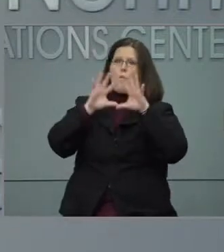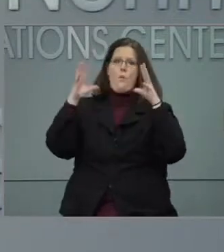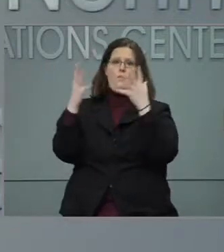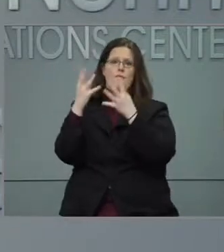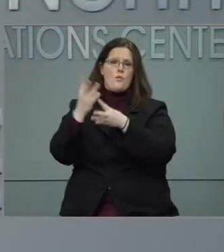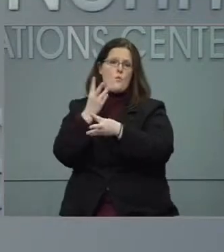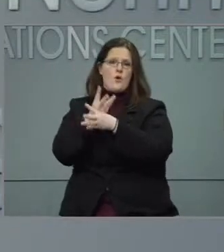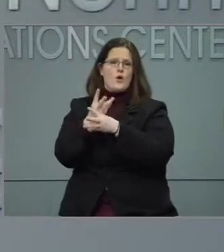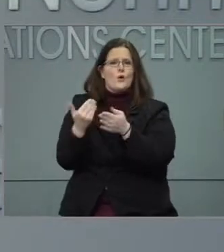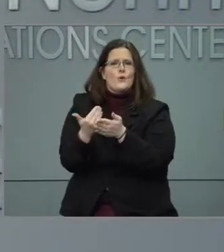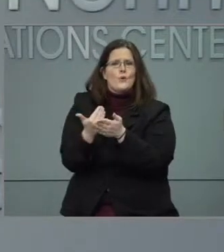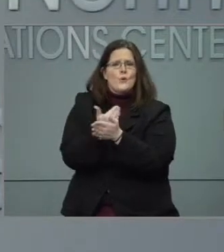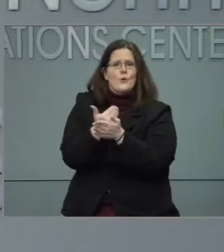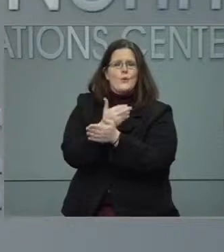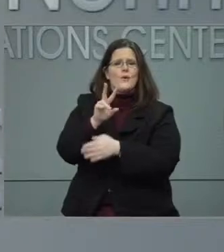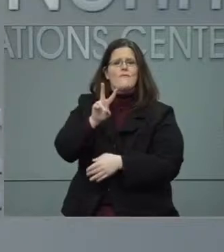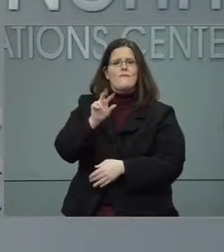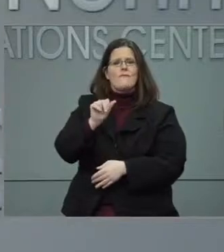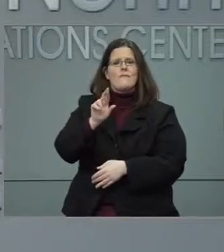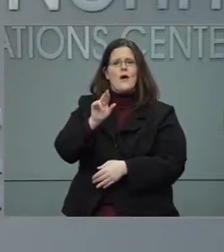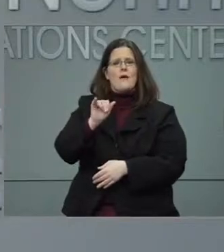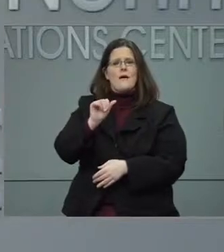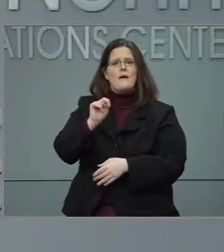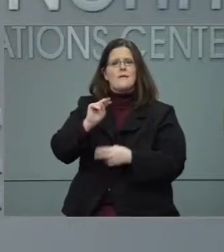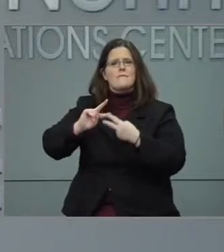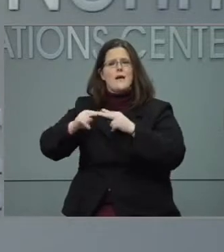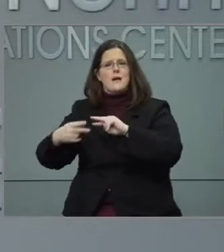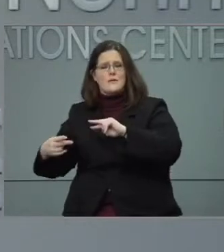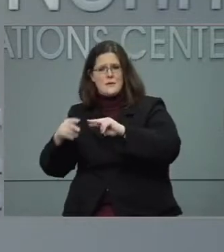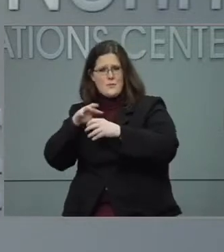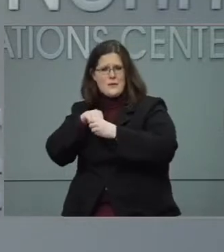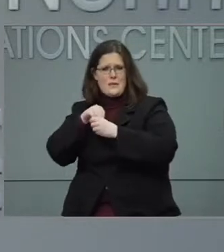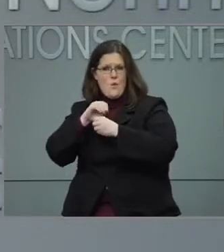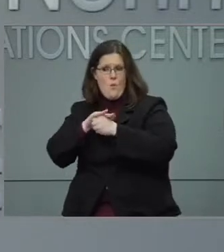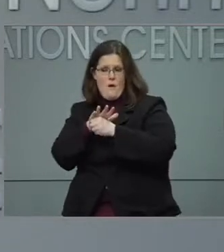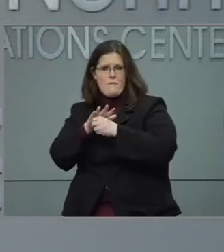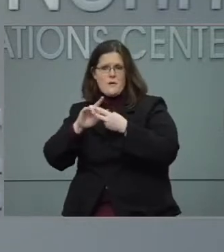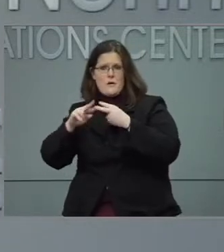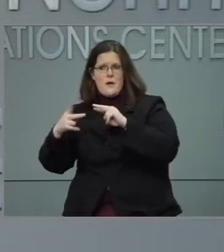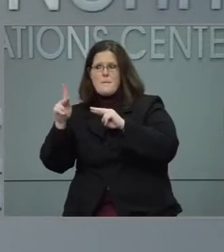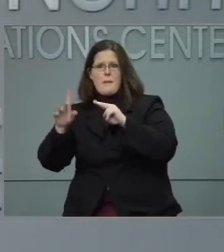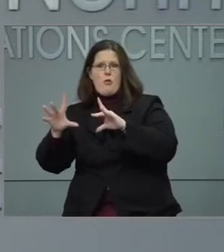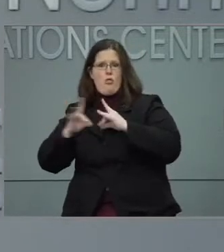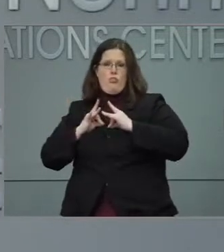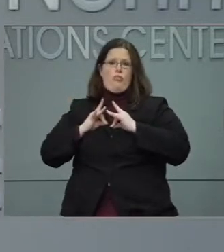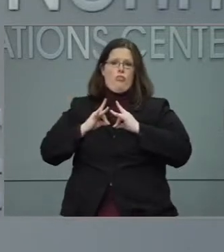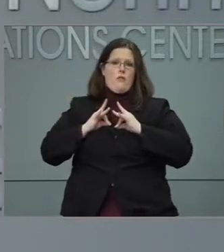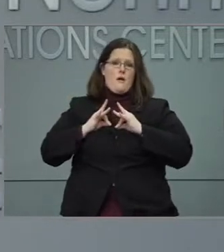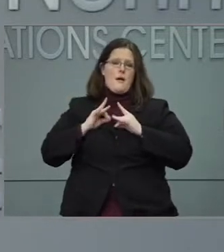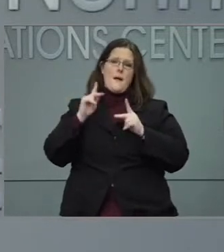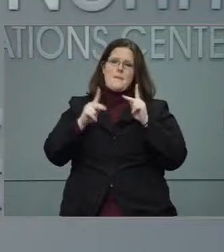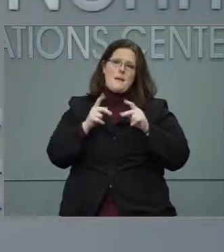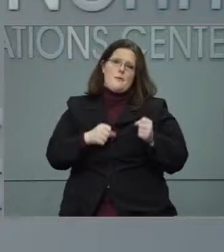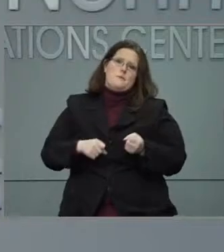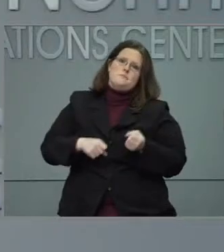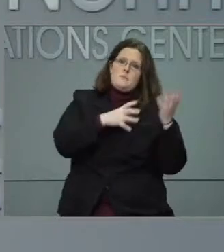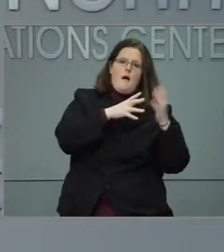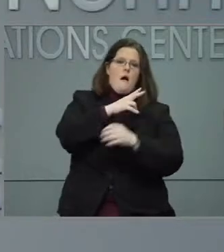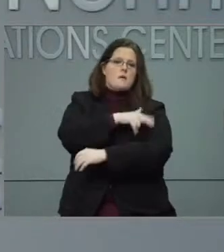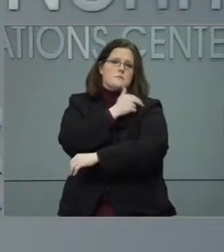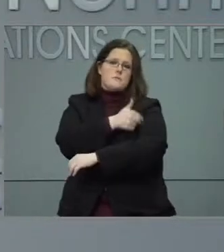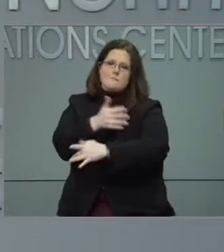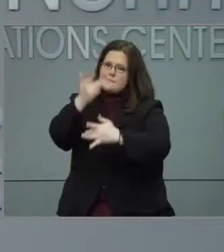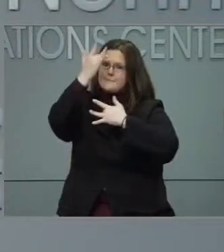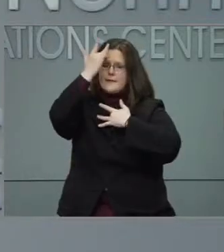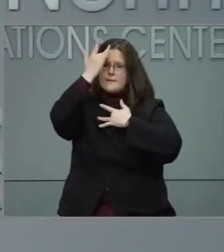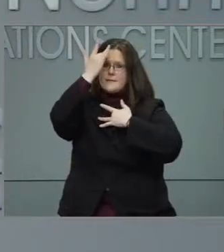variants have jumped on certain places and have driven a lot of people to the hospital, gotten a lot of people sick. So, we're